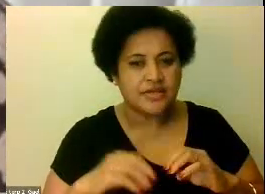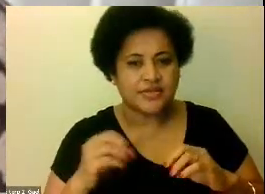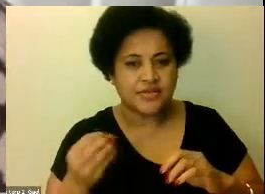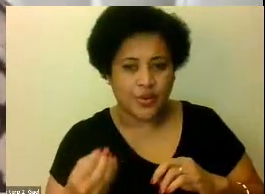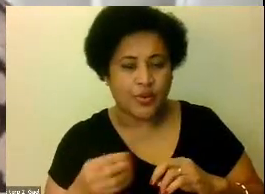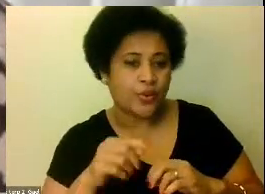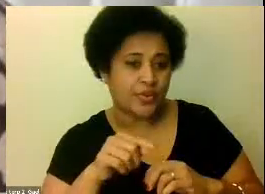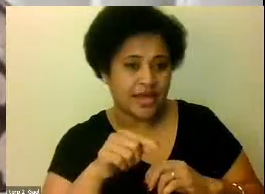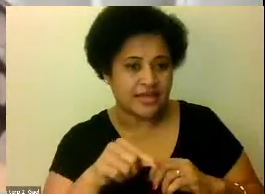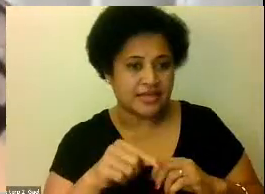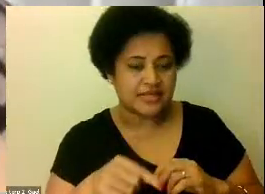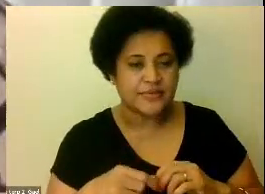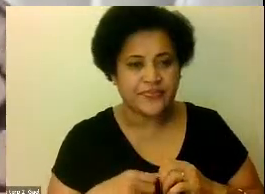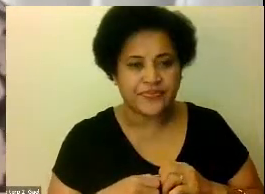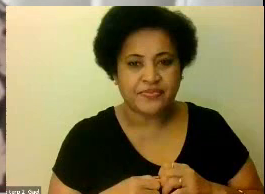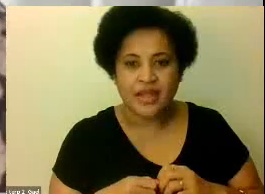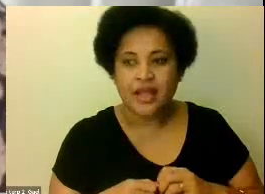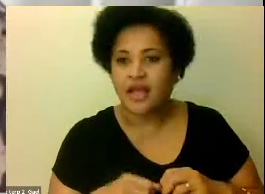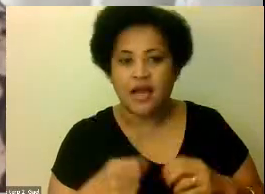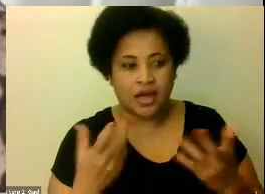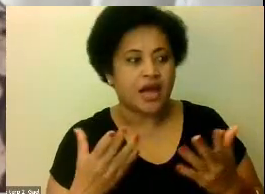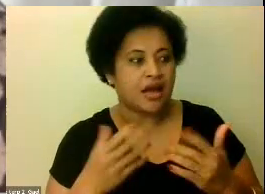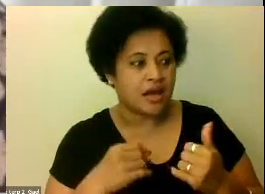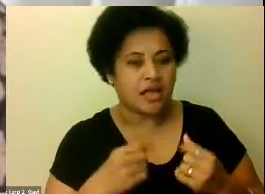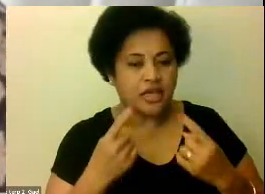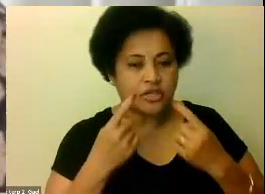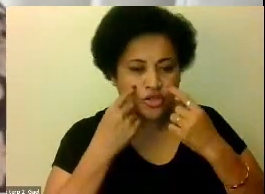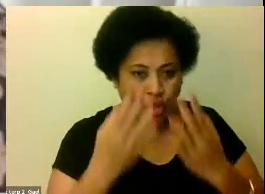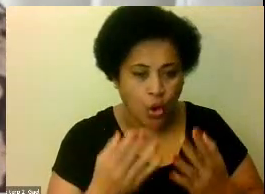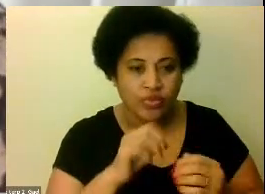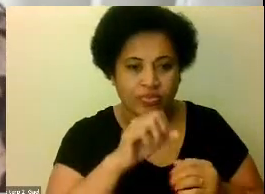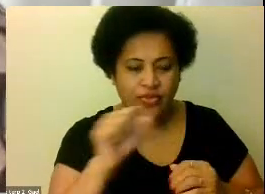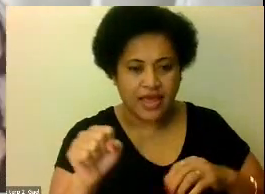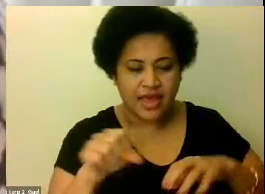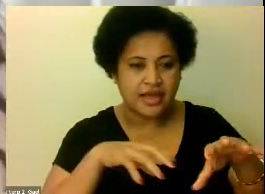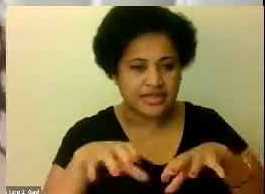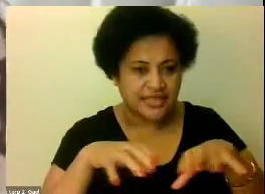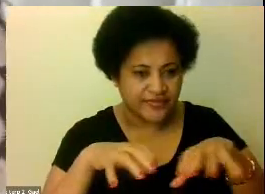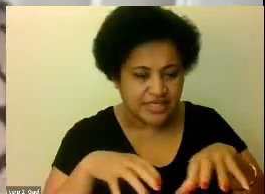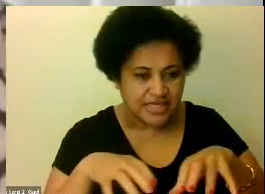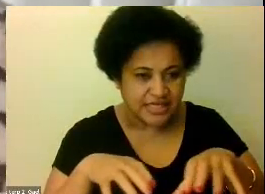that specify any activities or action points or even sort of,